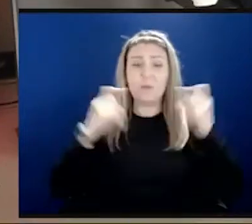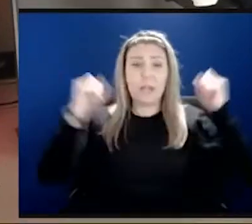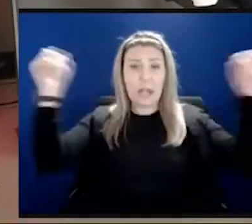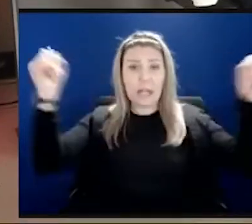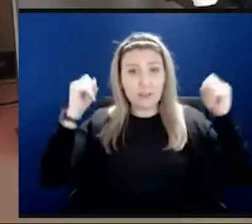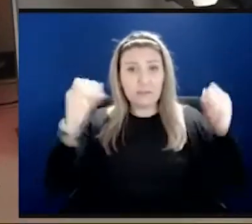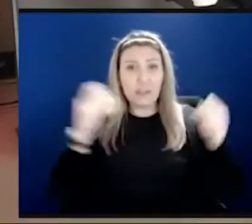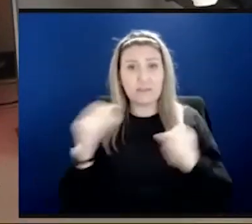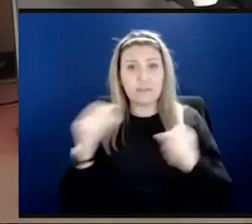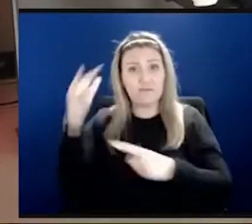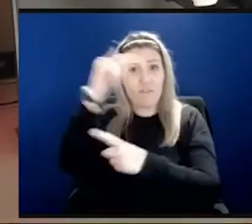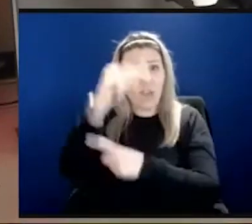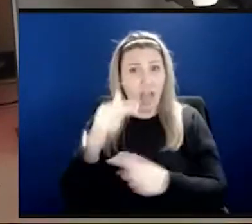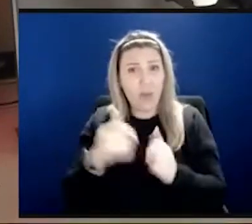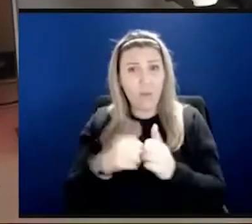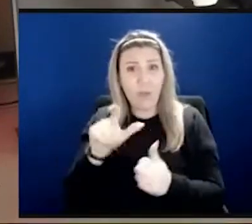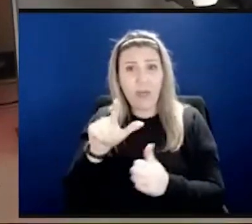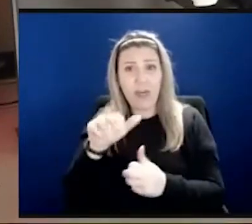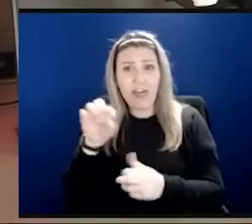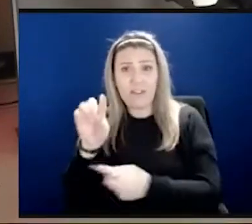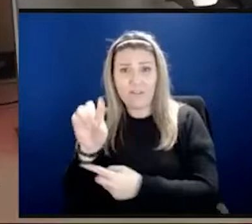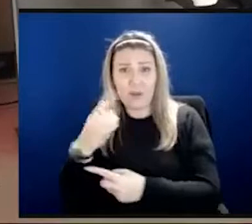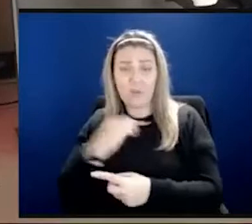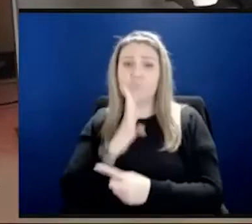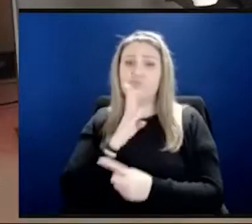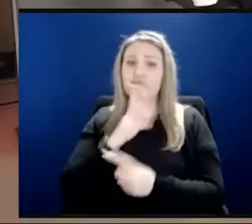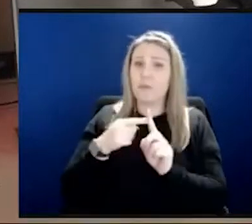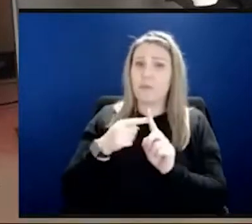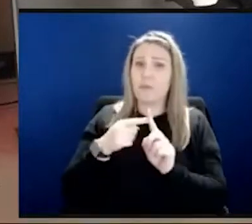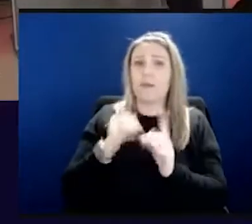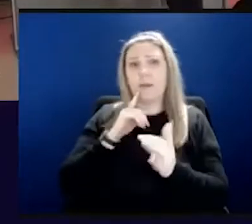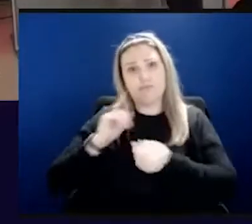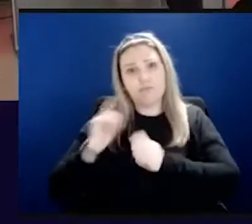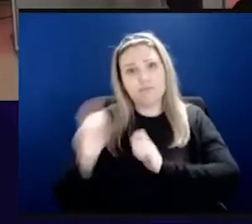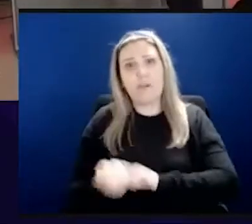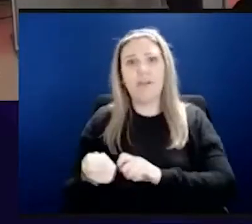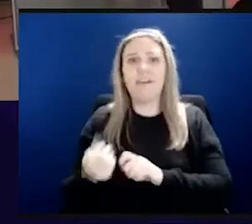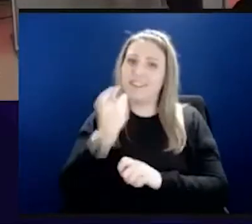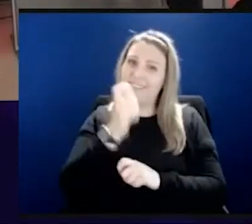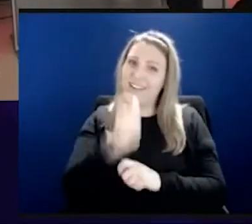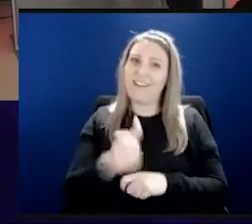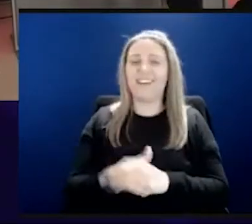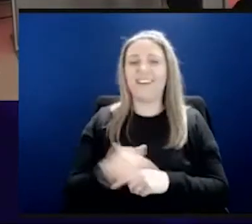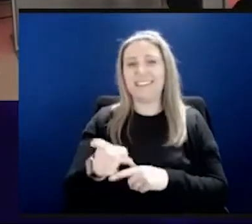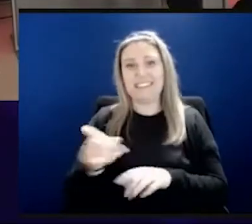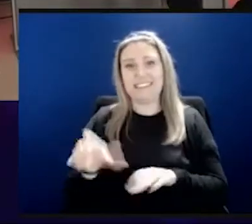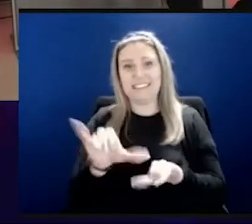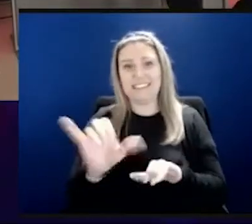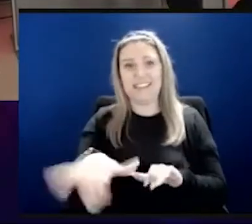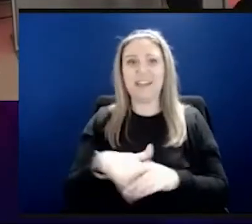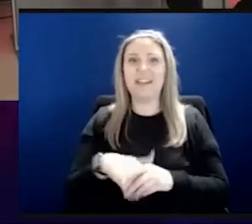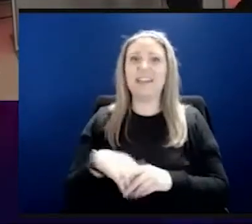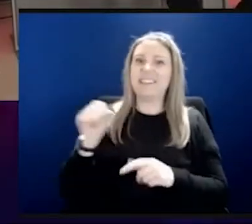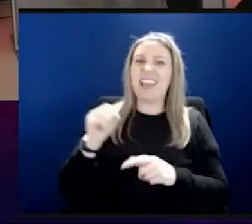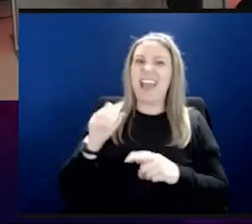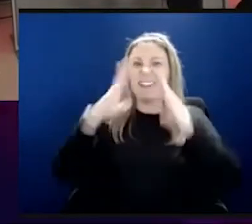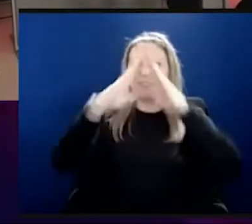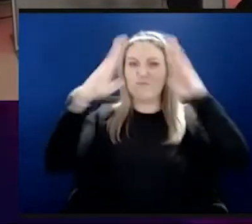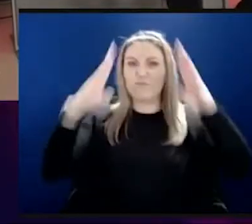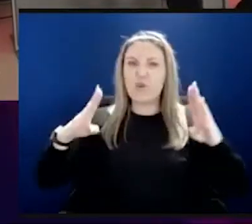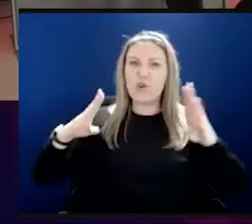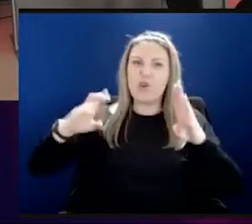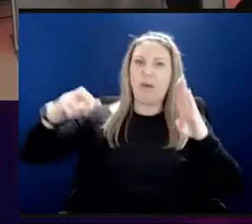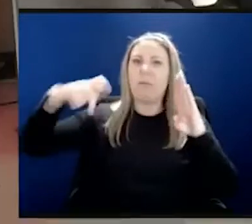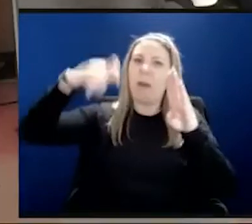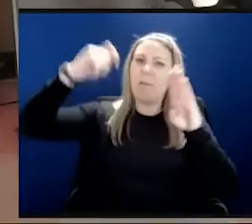about the things you should probably not do is aggressively swing at the golf ball, which is what Garen did. Yeah. And get on rooftops and keep hammering. But can you